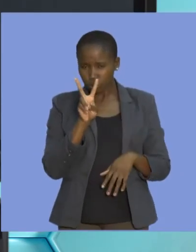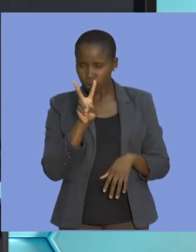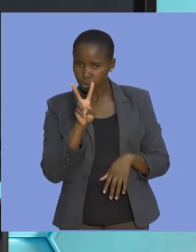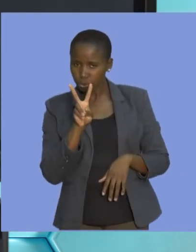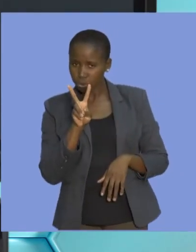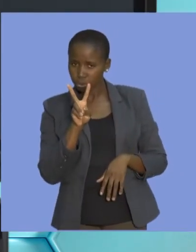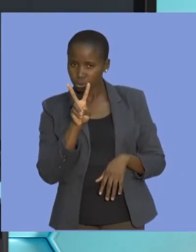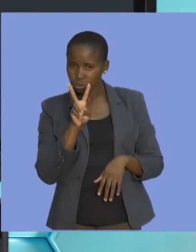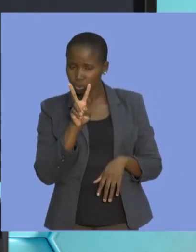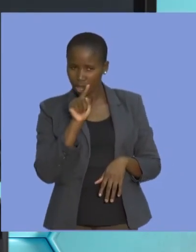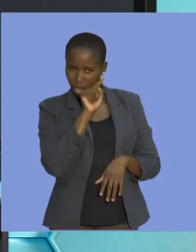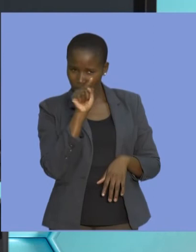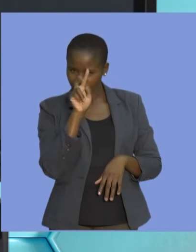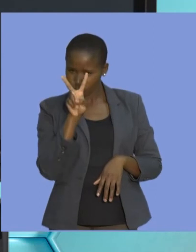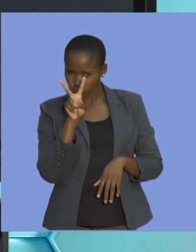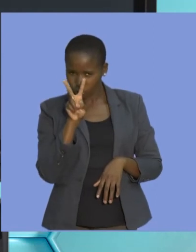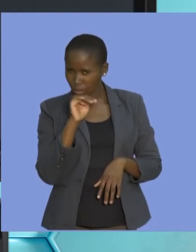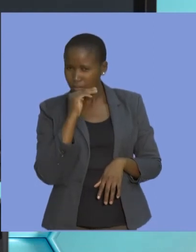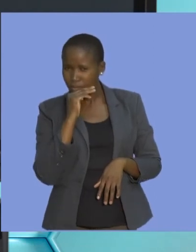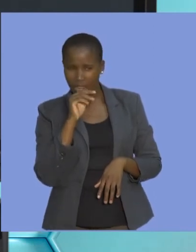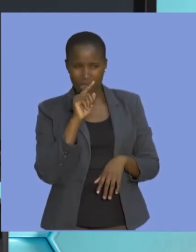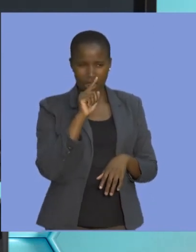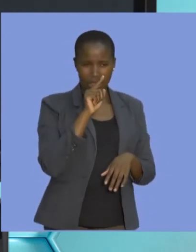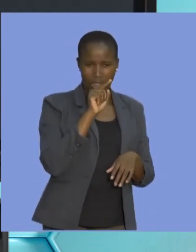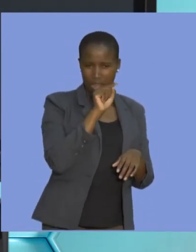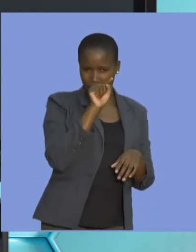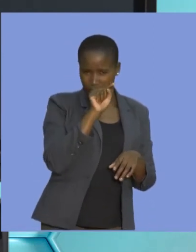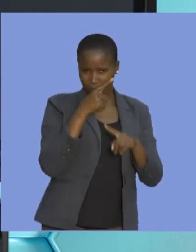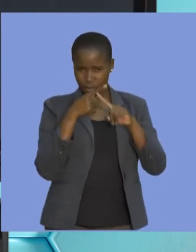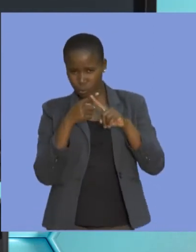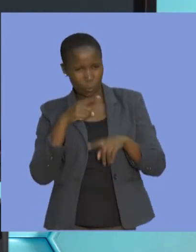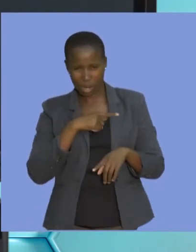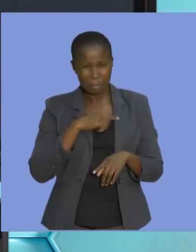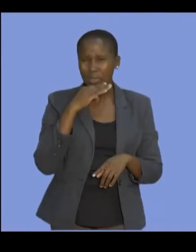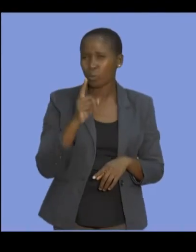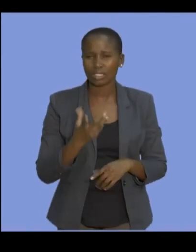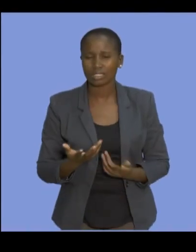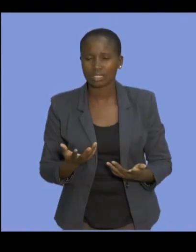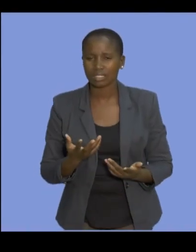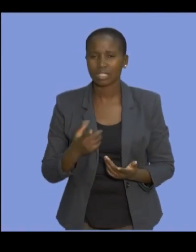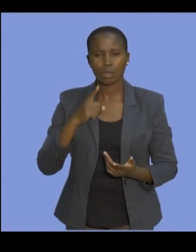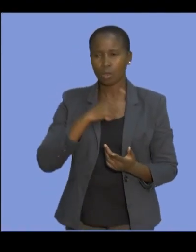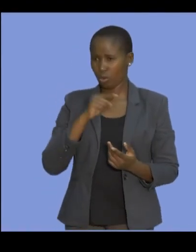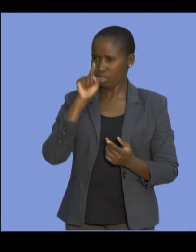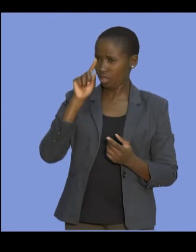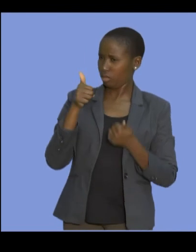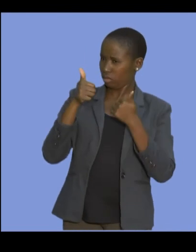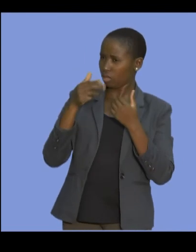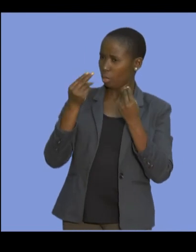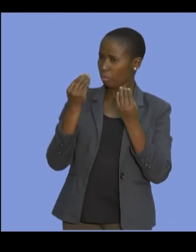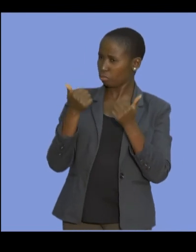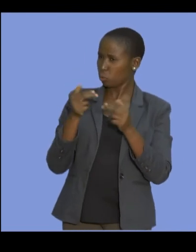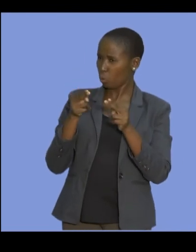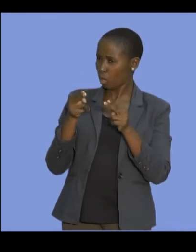What do those negatives and positive mean? Why are we getting negative? Why are we getting positive there? This is